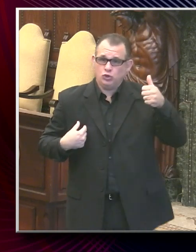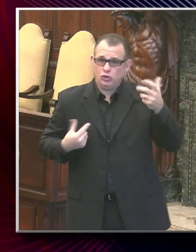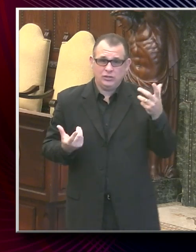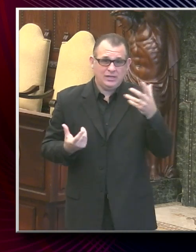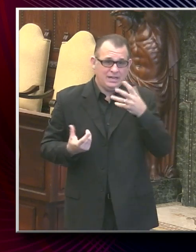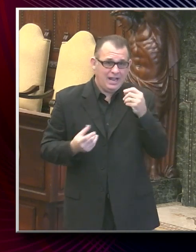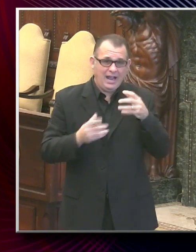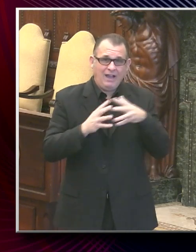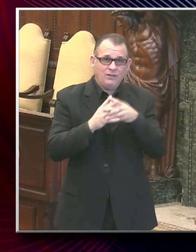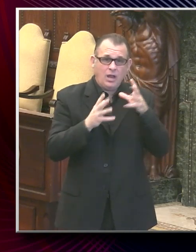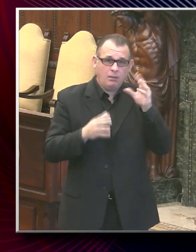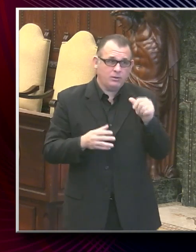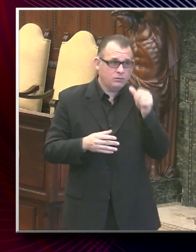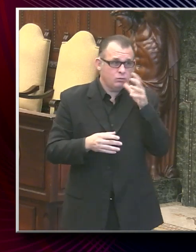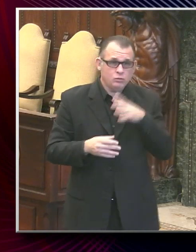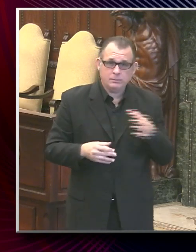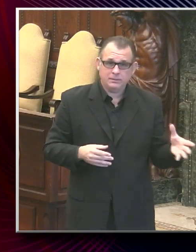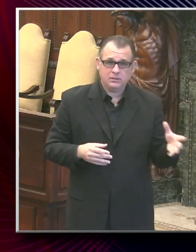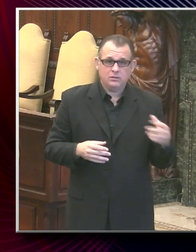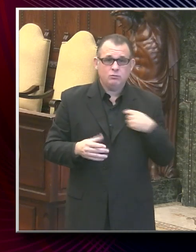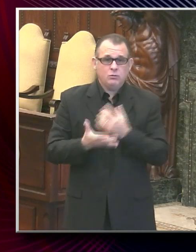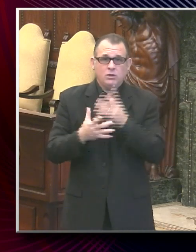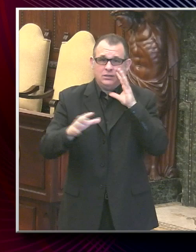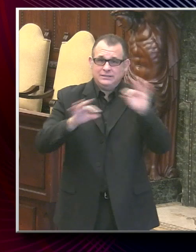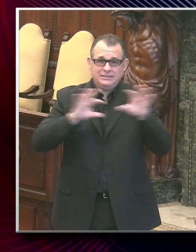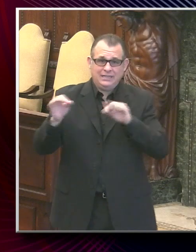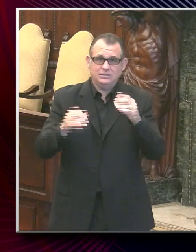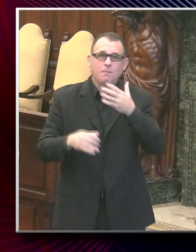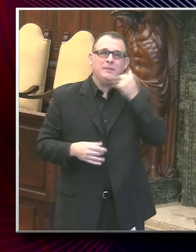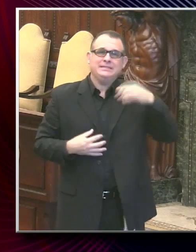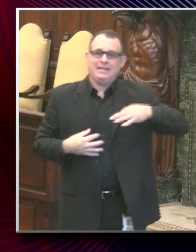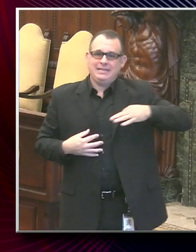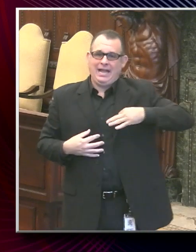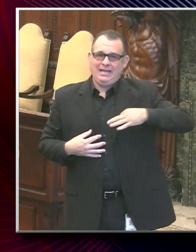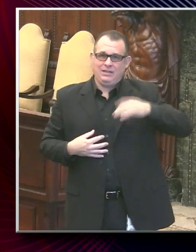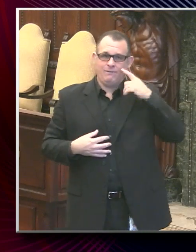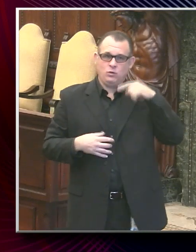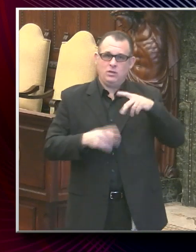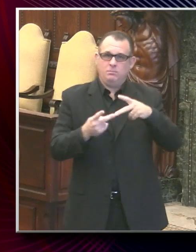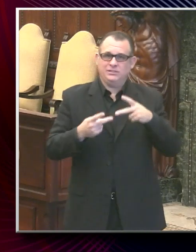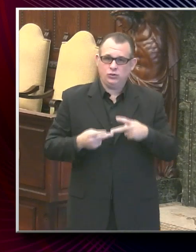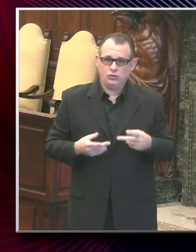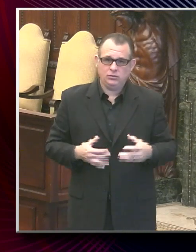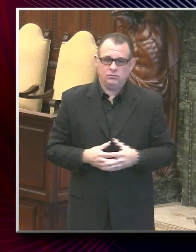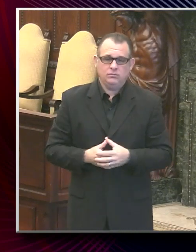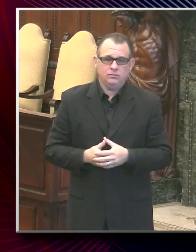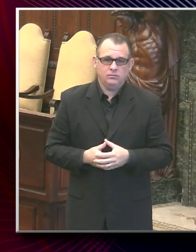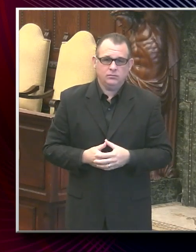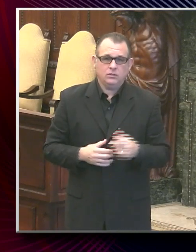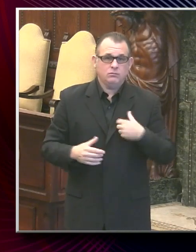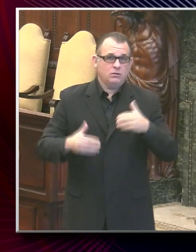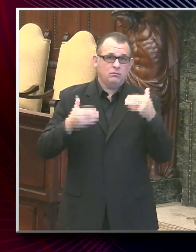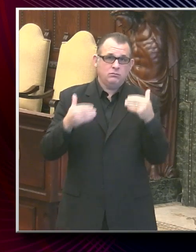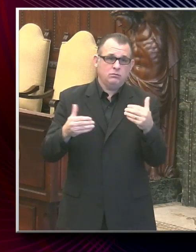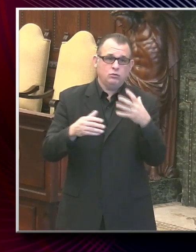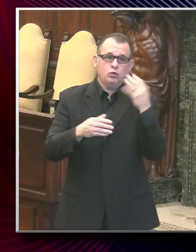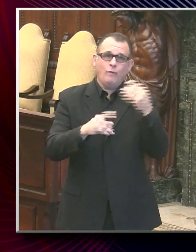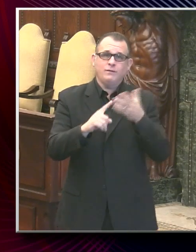have a process and we will select the best candidate available. And we'll go from there.